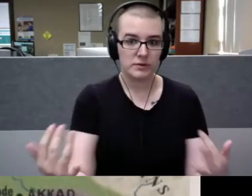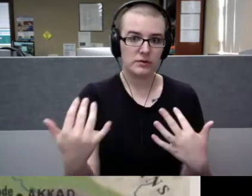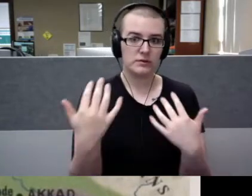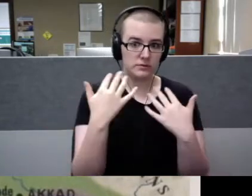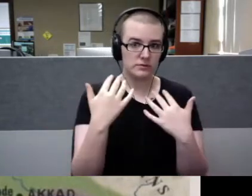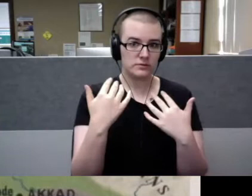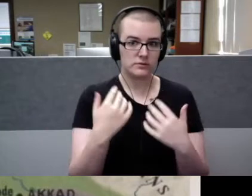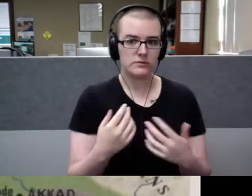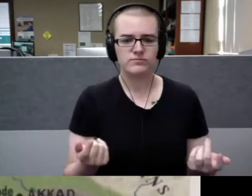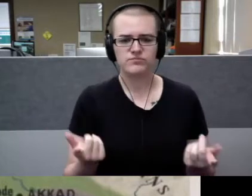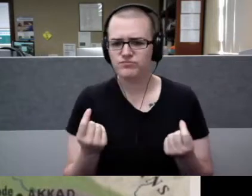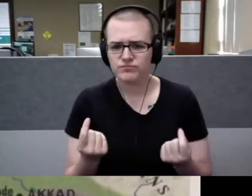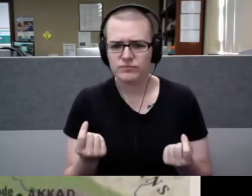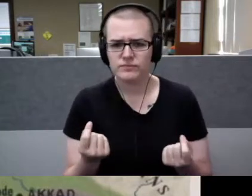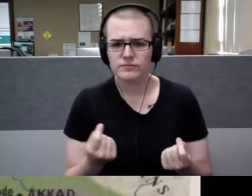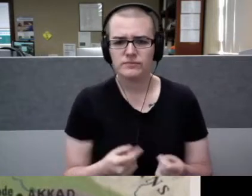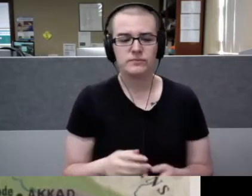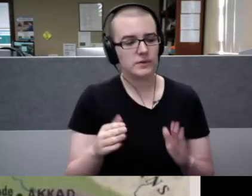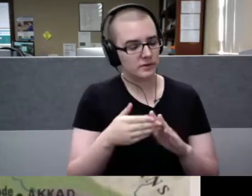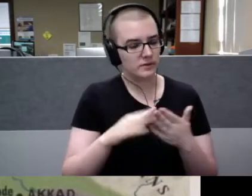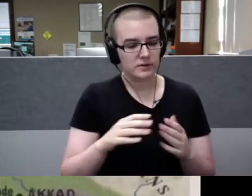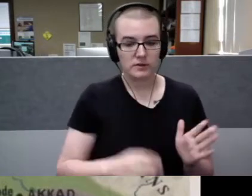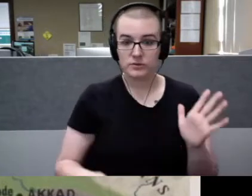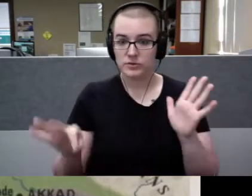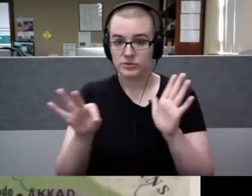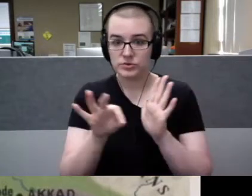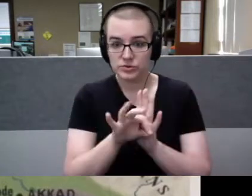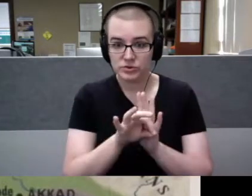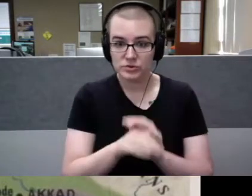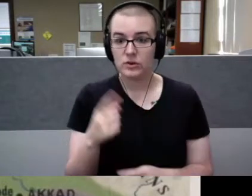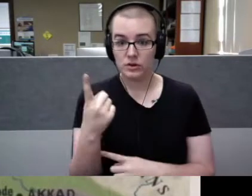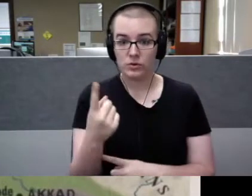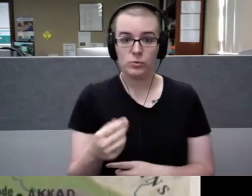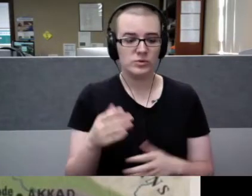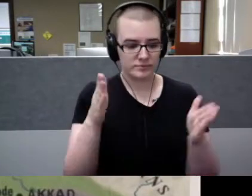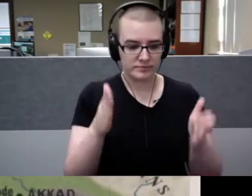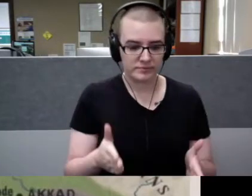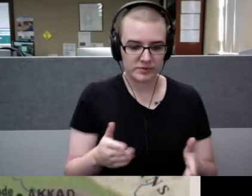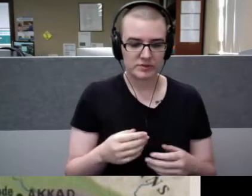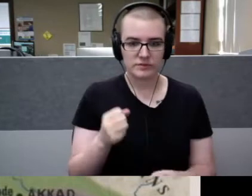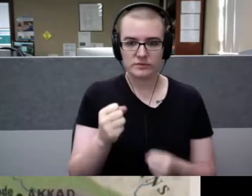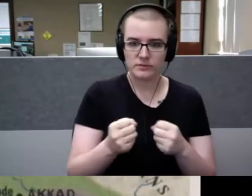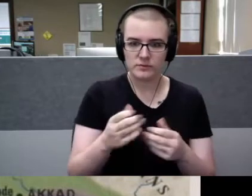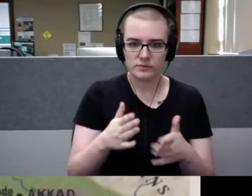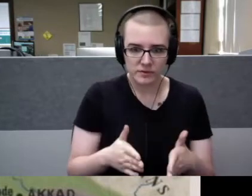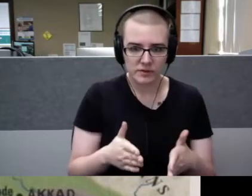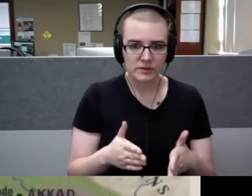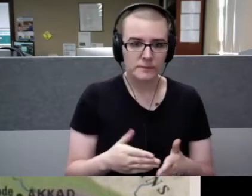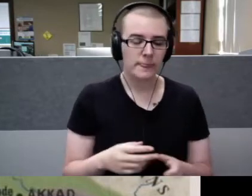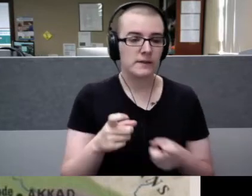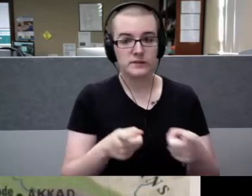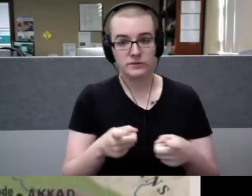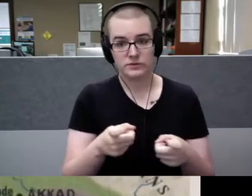would choose a warrior to command the city. Now, this is when things get interesting, because again,